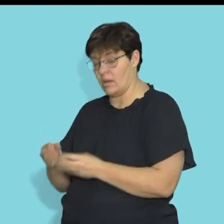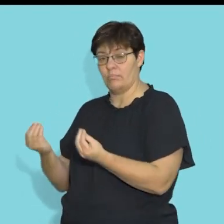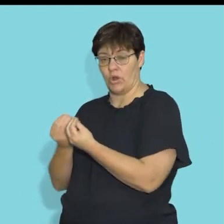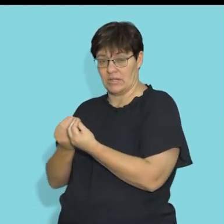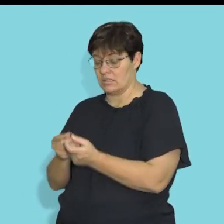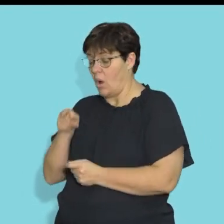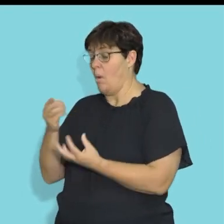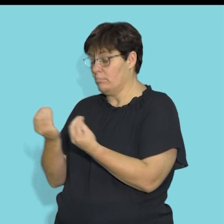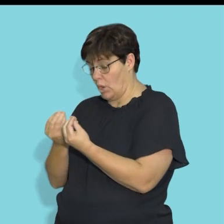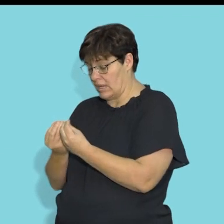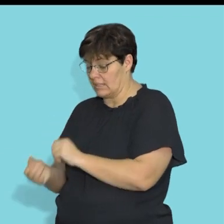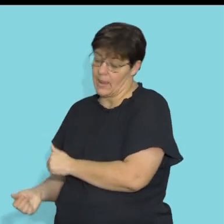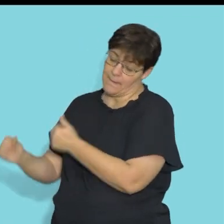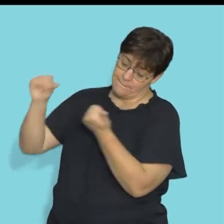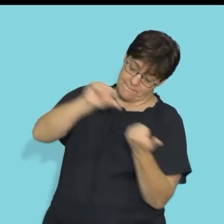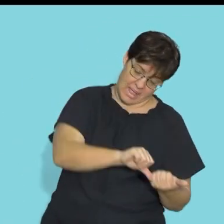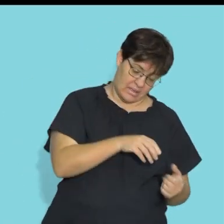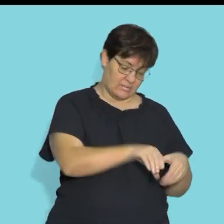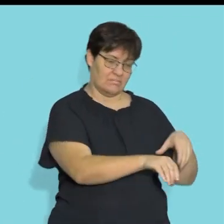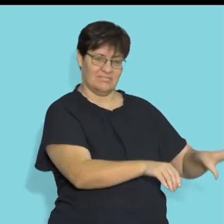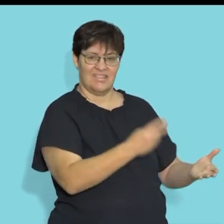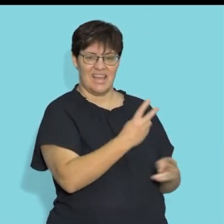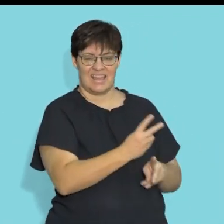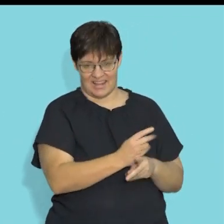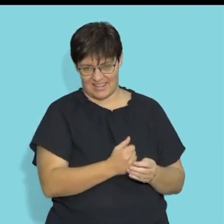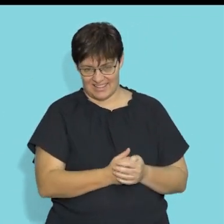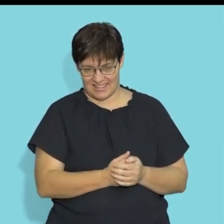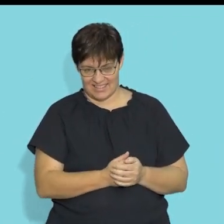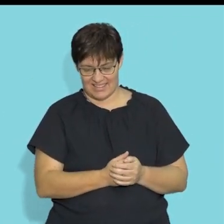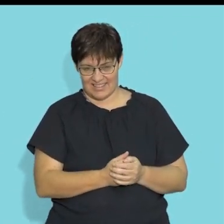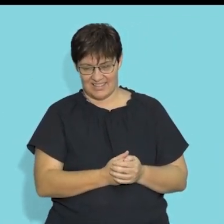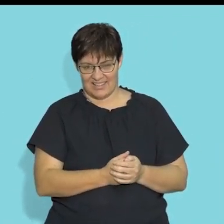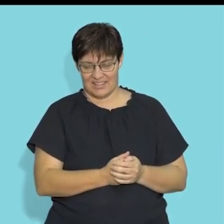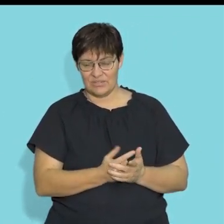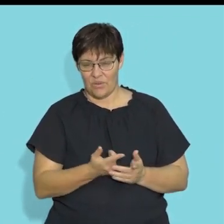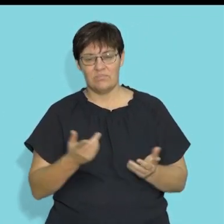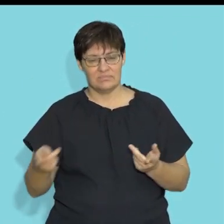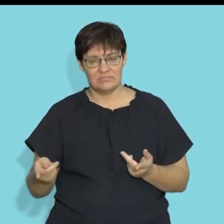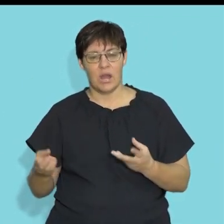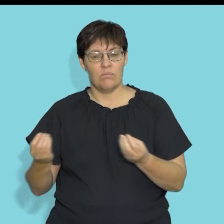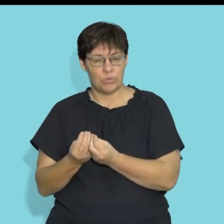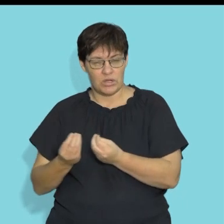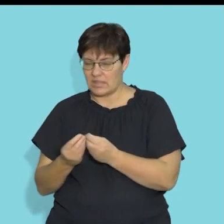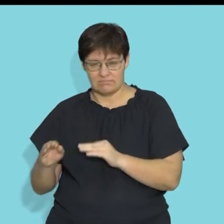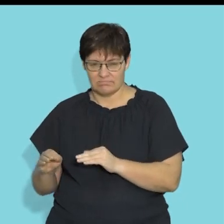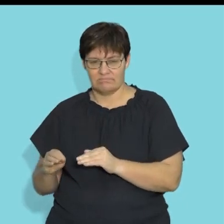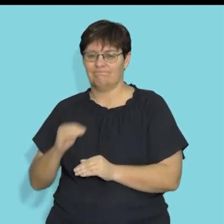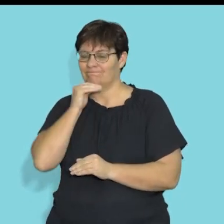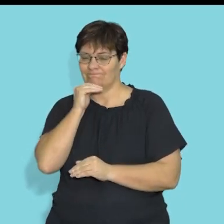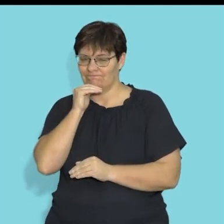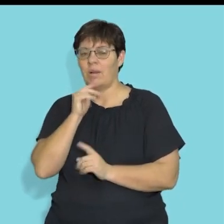reactants. So you have your reactants that convert into product, and then at a stage the product